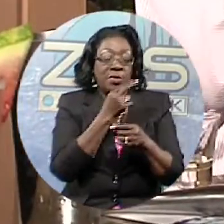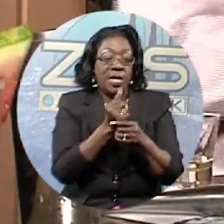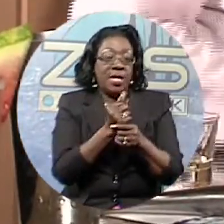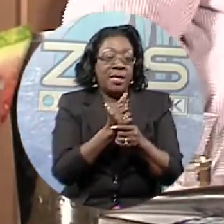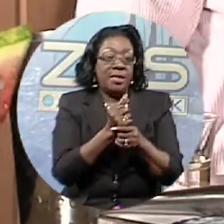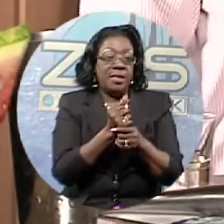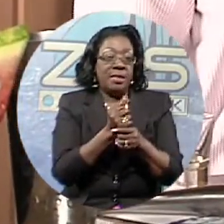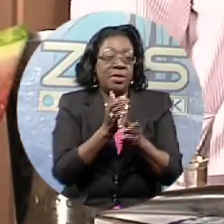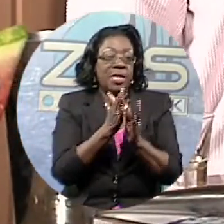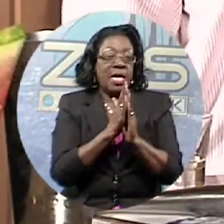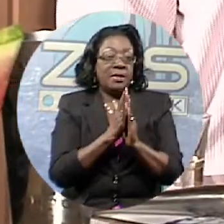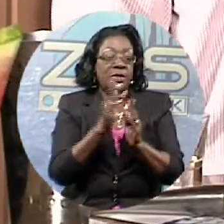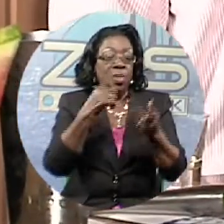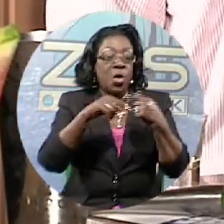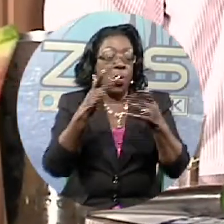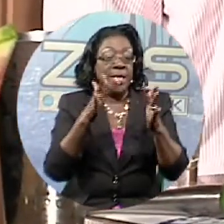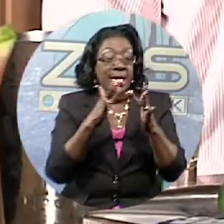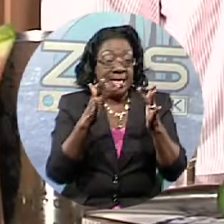to